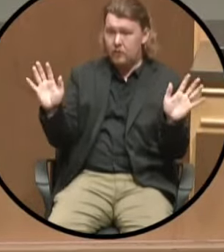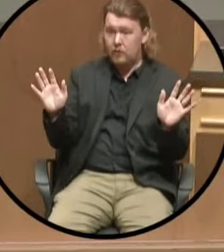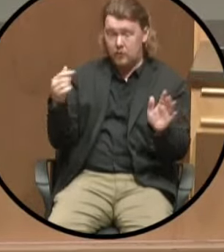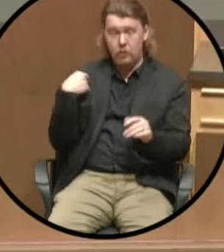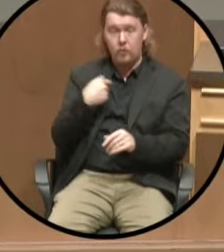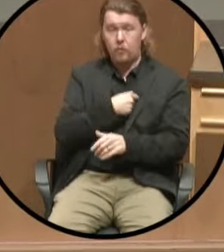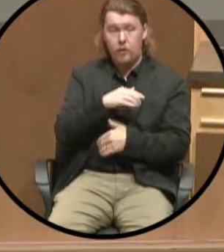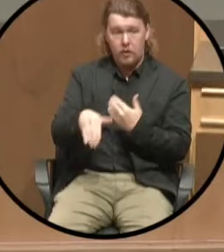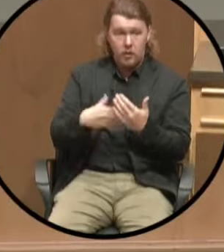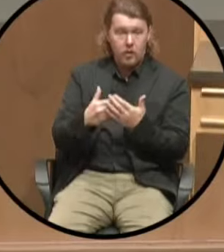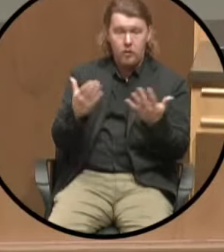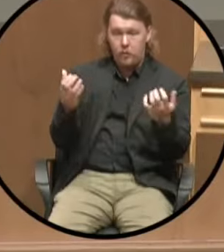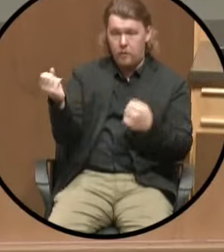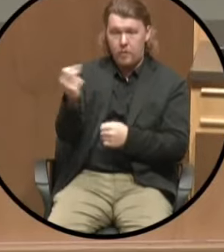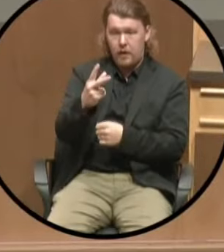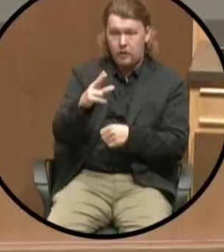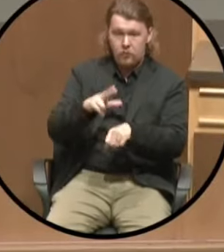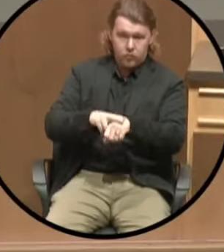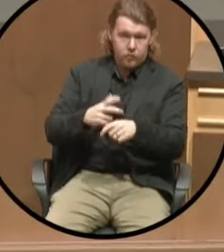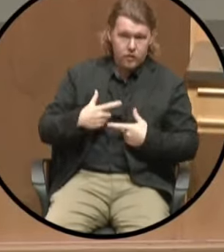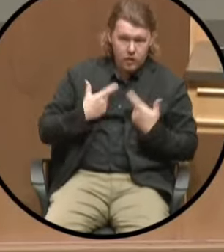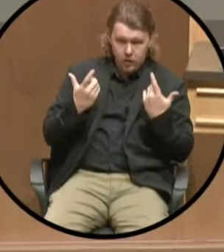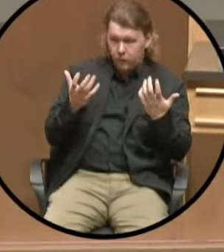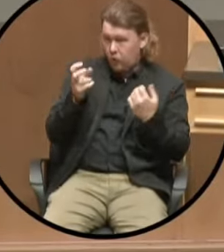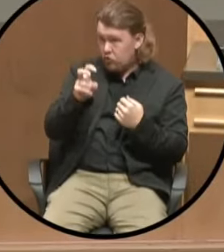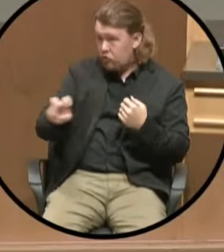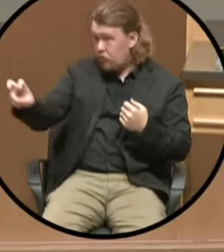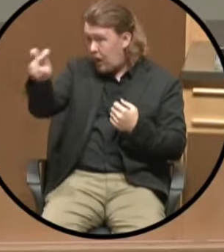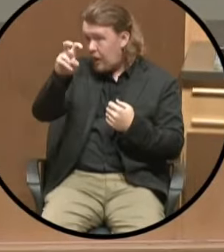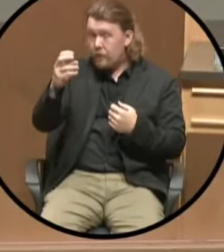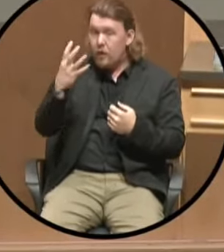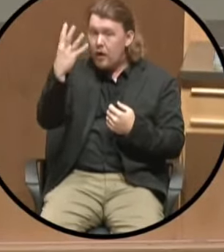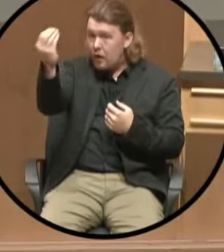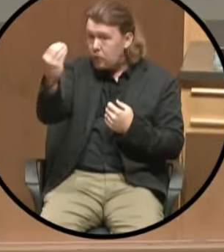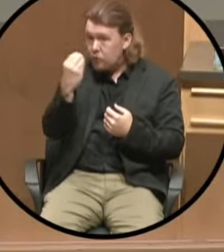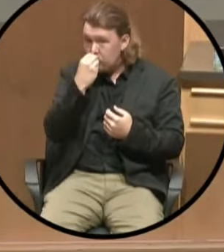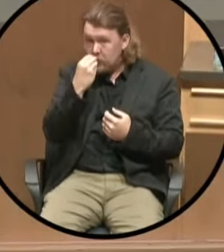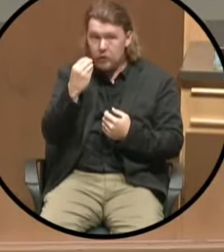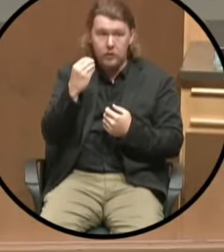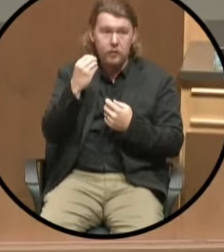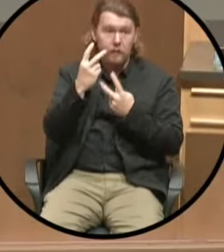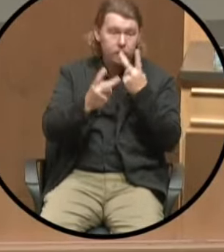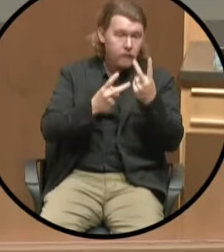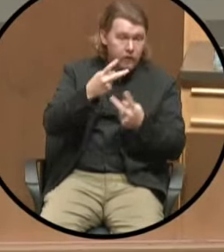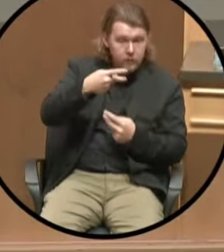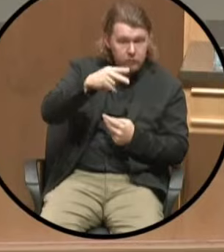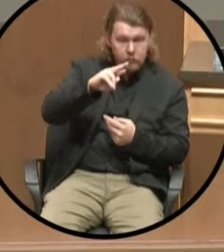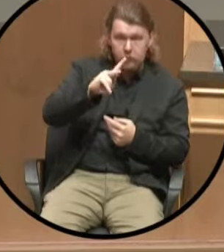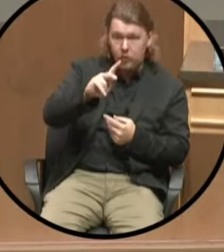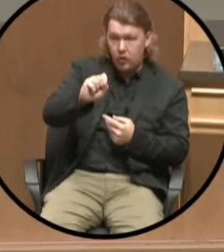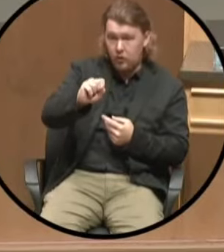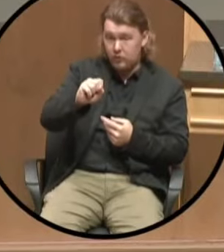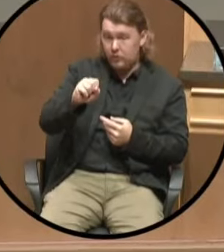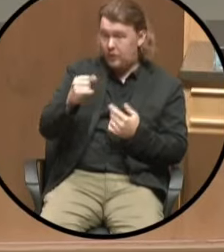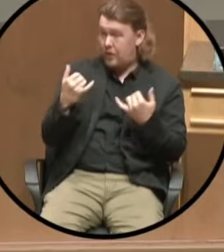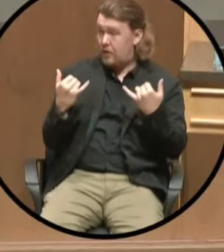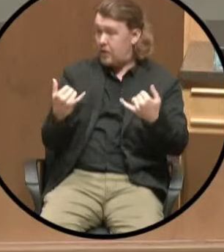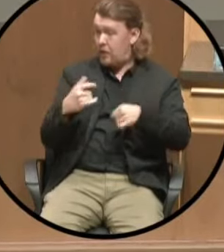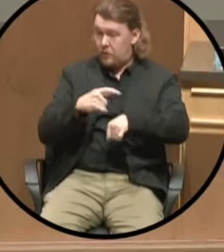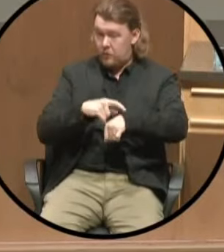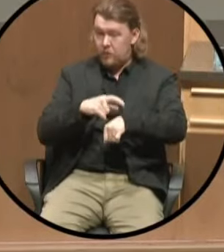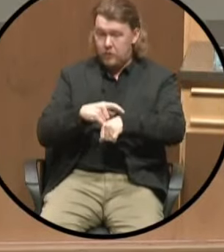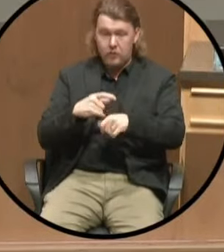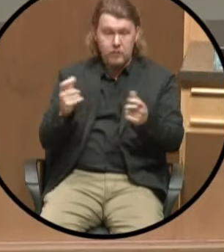normalcy. We all want to travel, eat out, visit the theme parks, and certainly around this time of year, celebrate